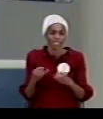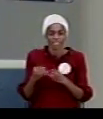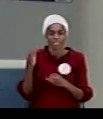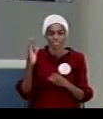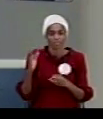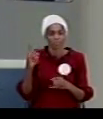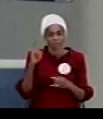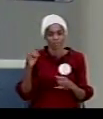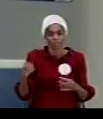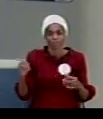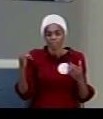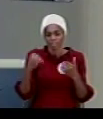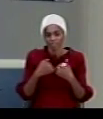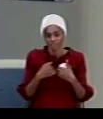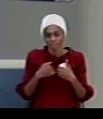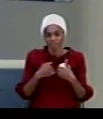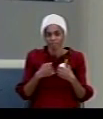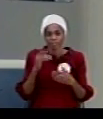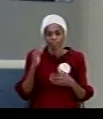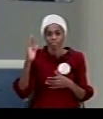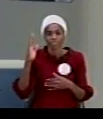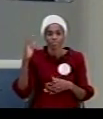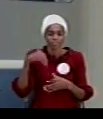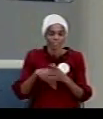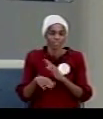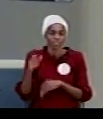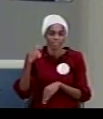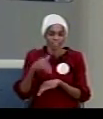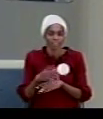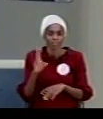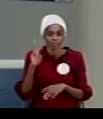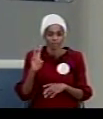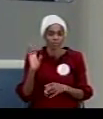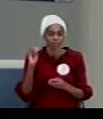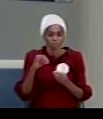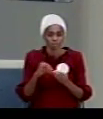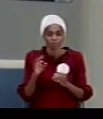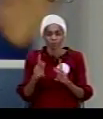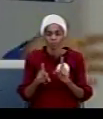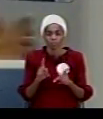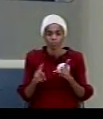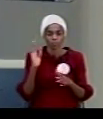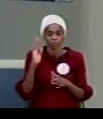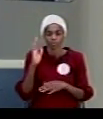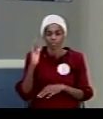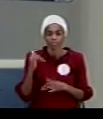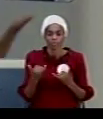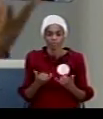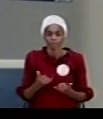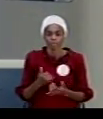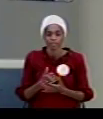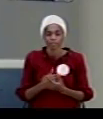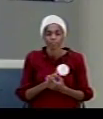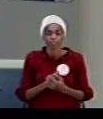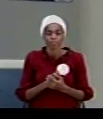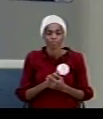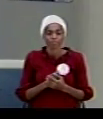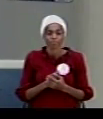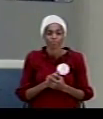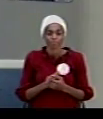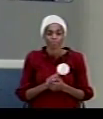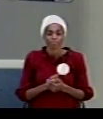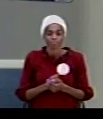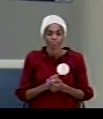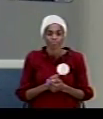we have more time to do so. Two more people will testify now. The rest will be reserved till testimony